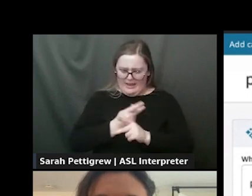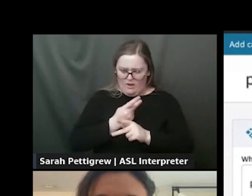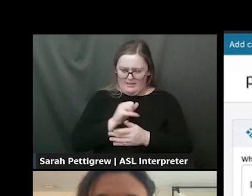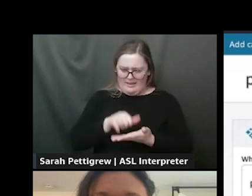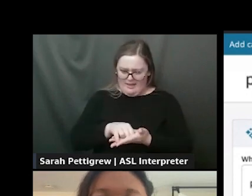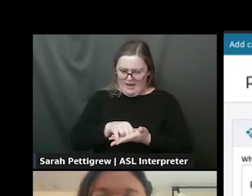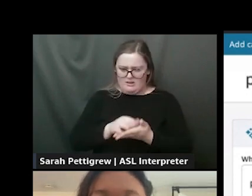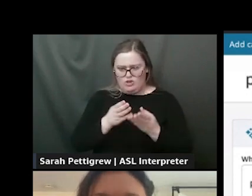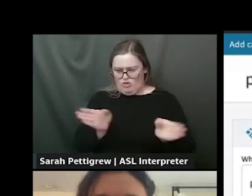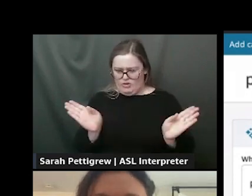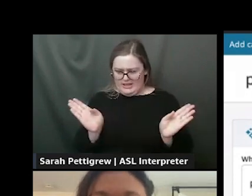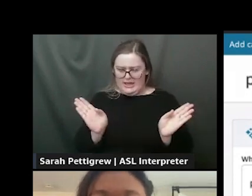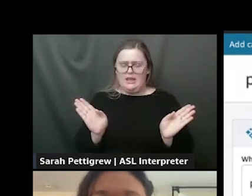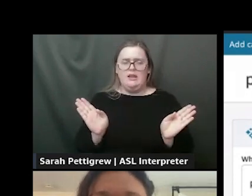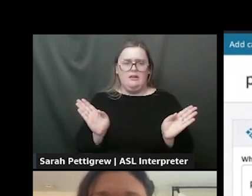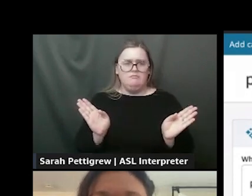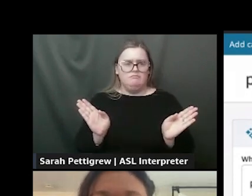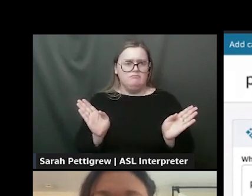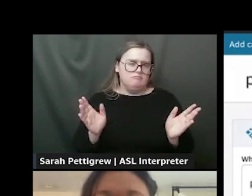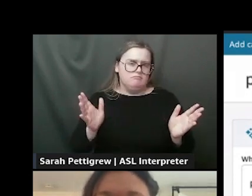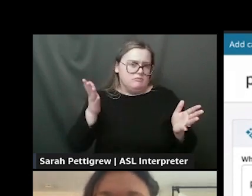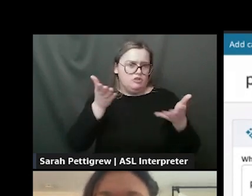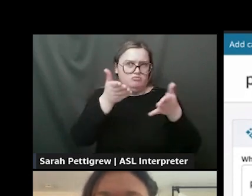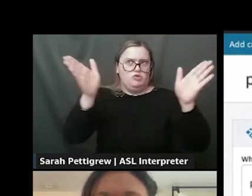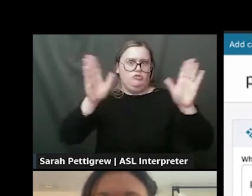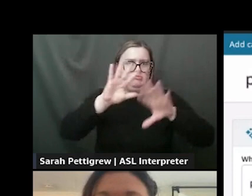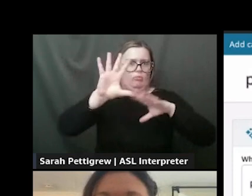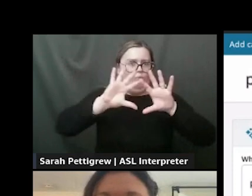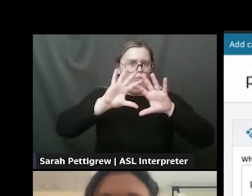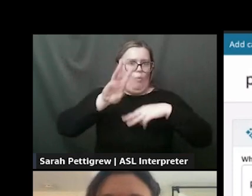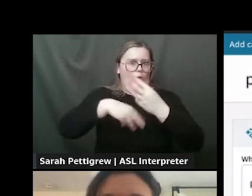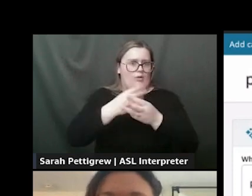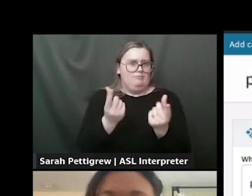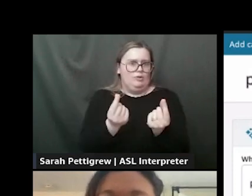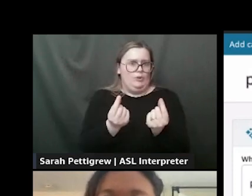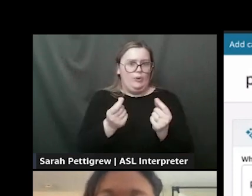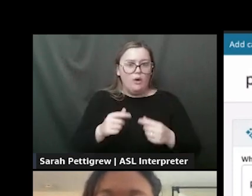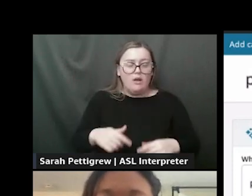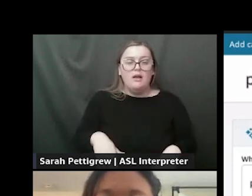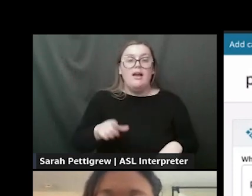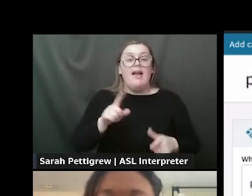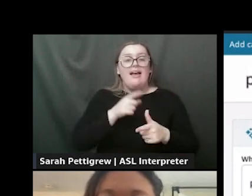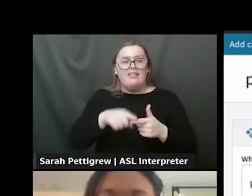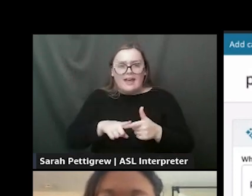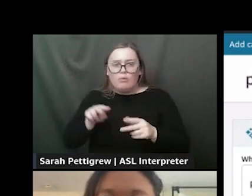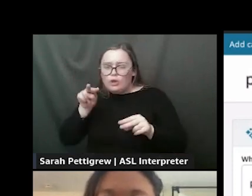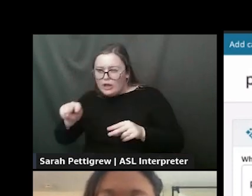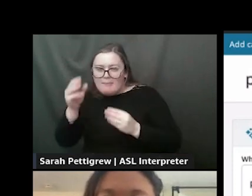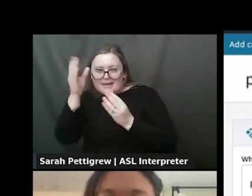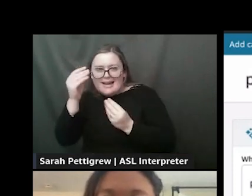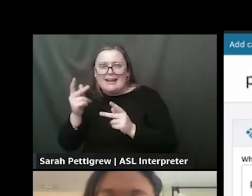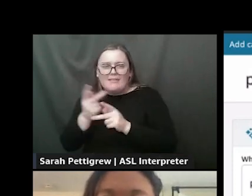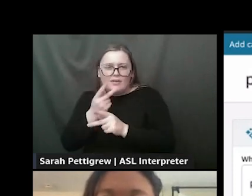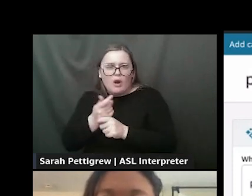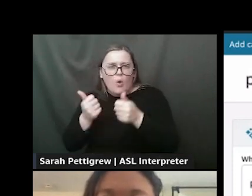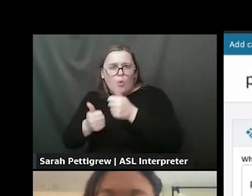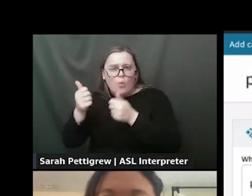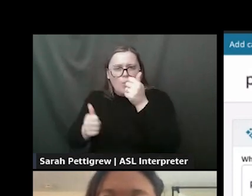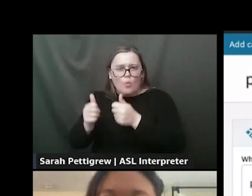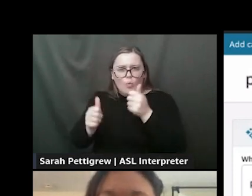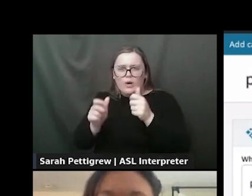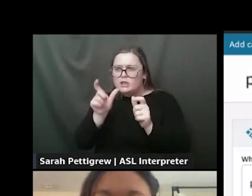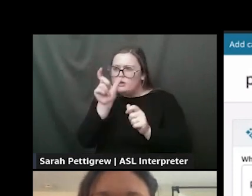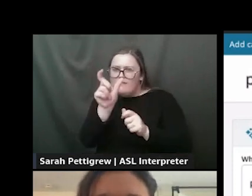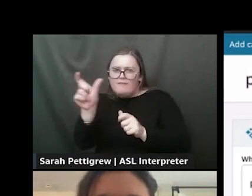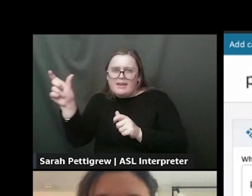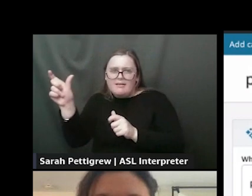general sense in the broad world? And then it's going to go look at my data and it's going to say, well, what fields here might be the ones that would match for me to be